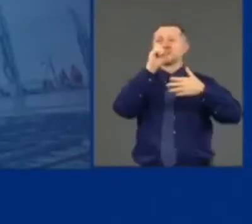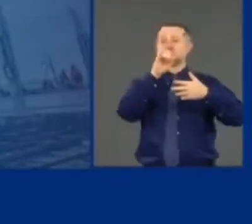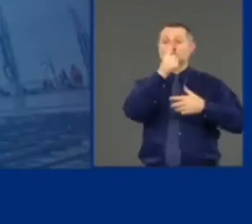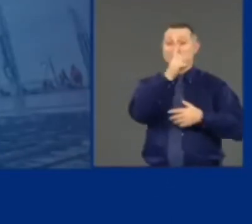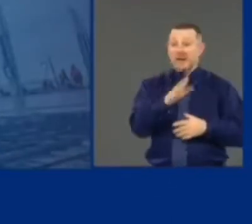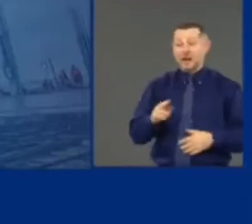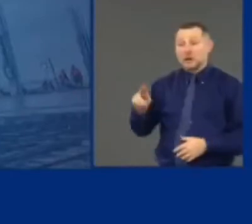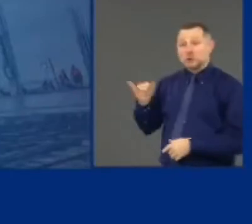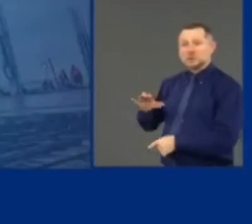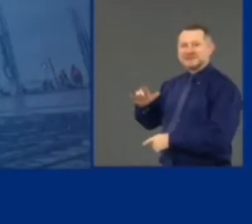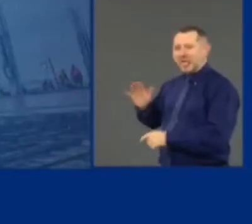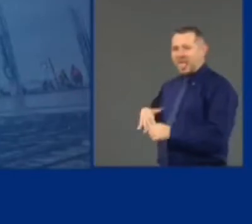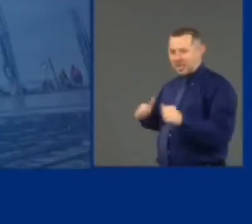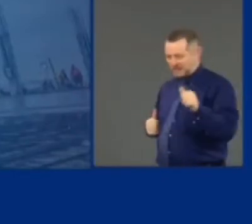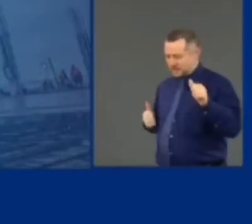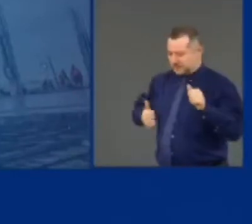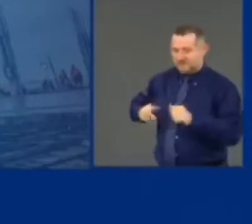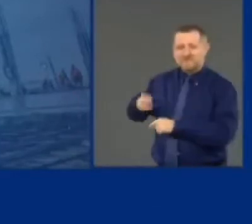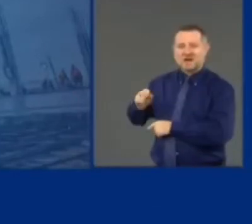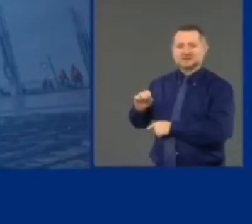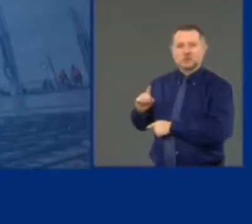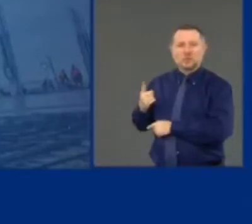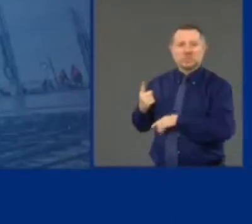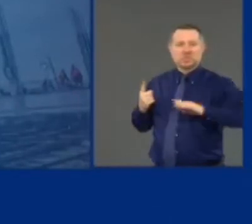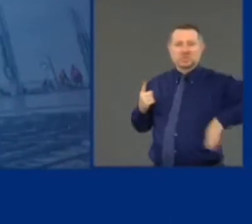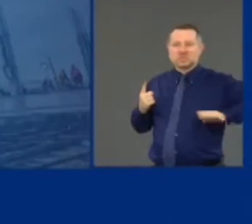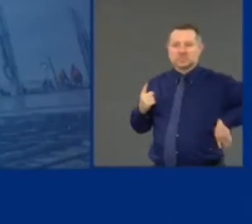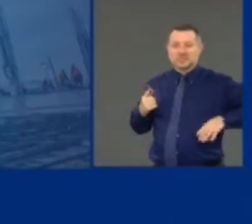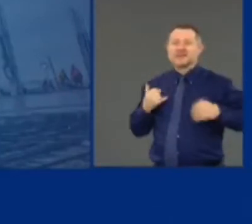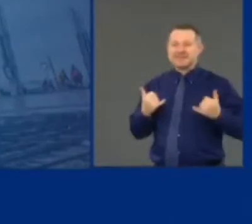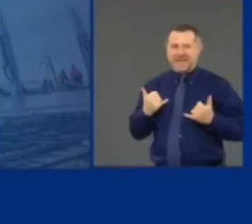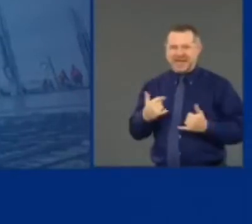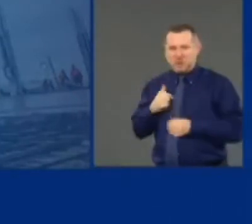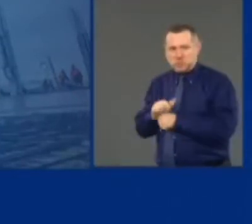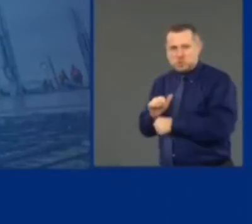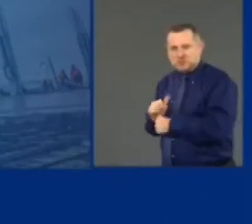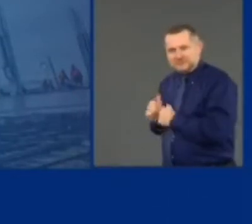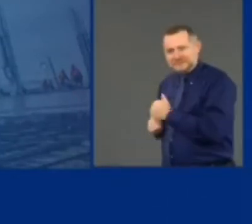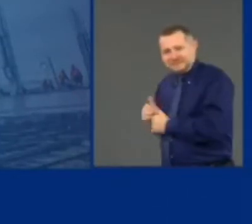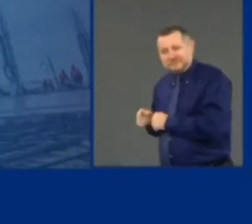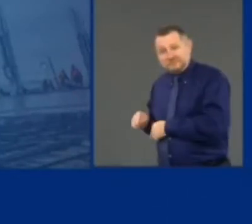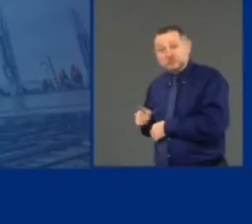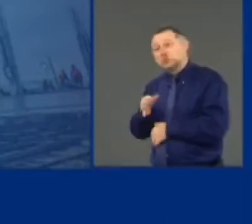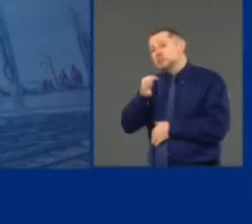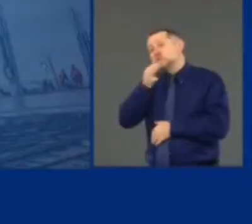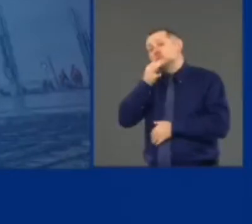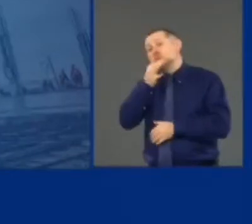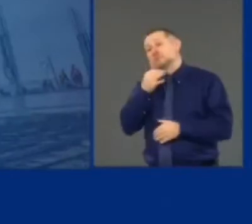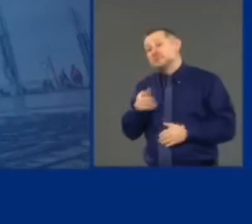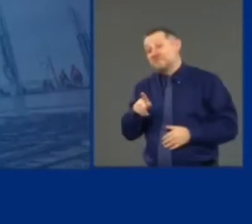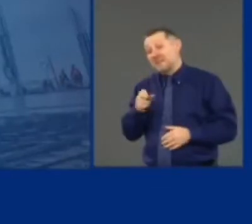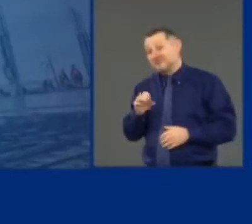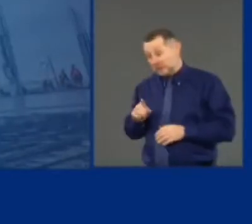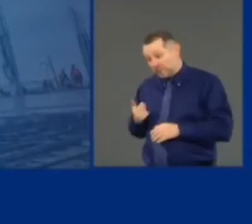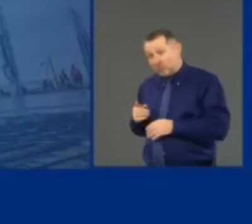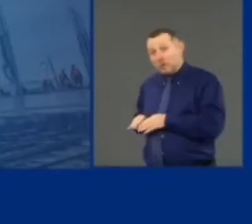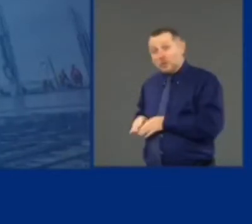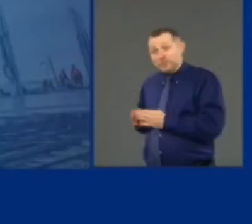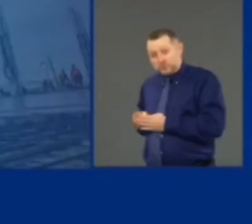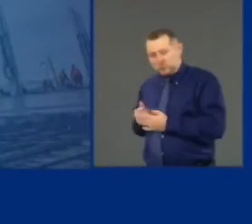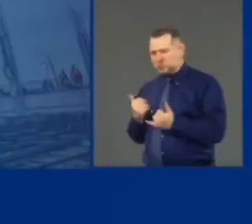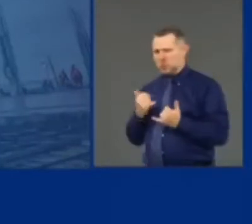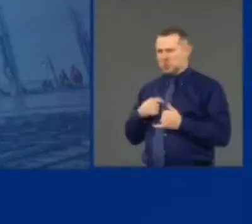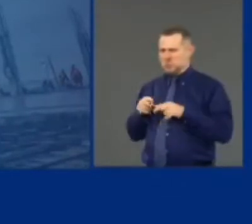90 days, you have zero excuses to not have your new Hyundai. And then once you hit Phase 1, you continue to monitor the